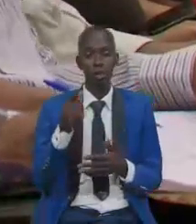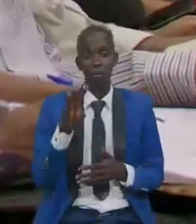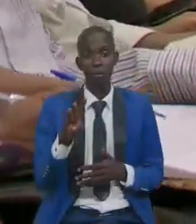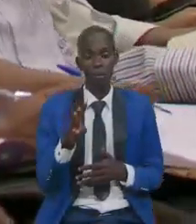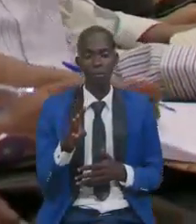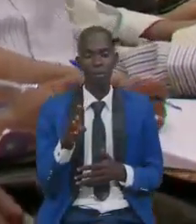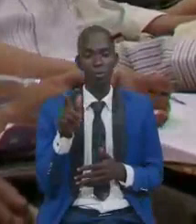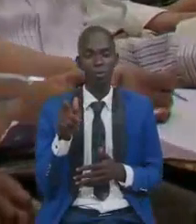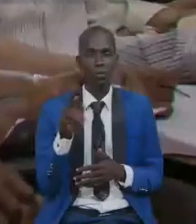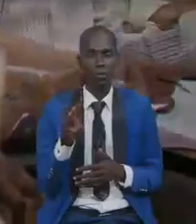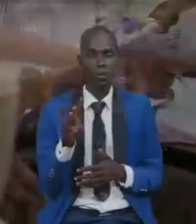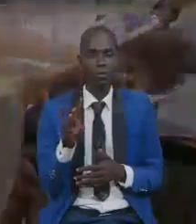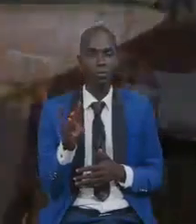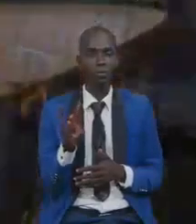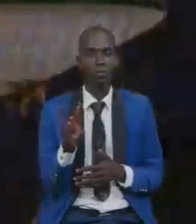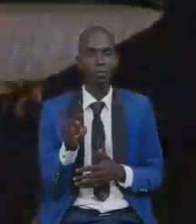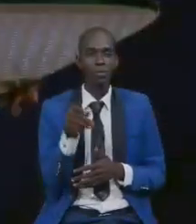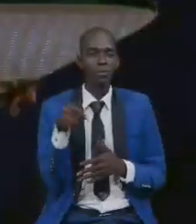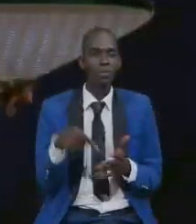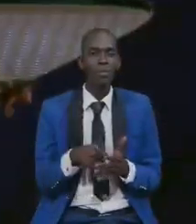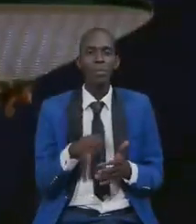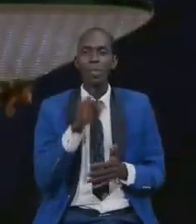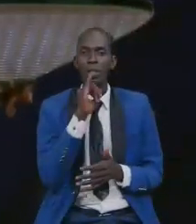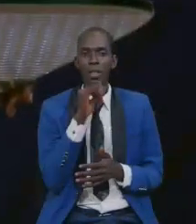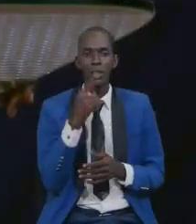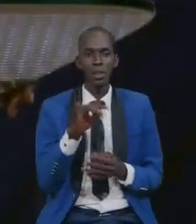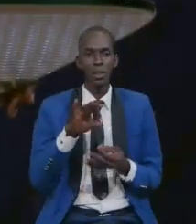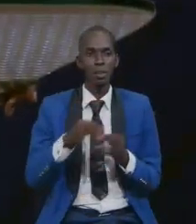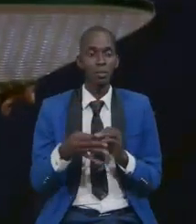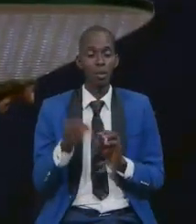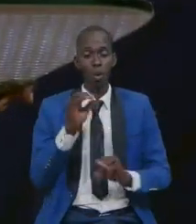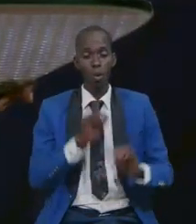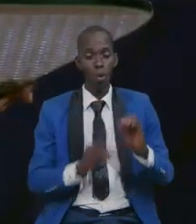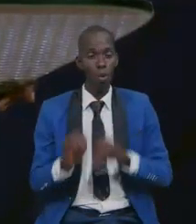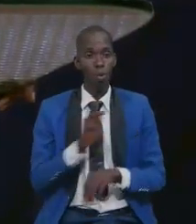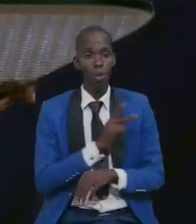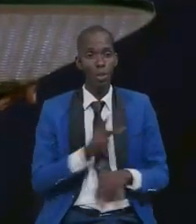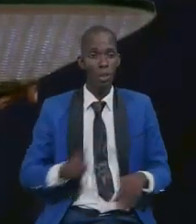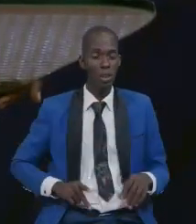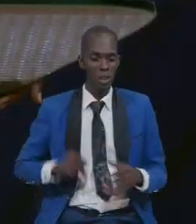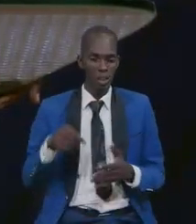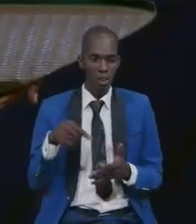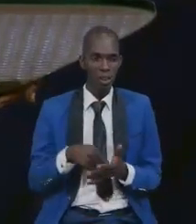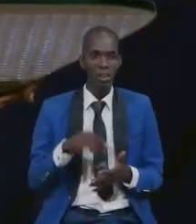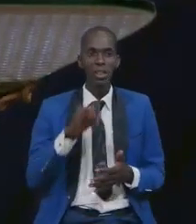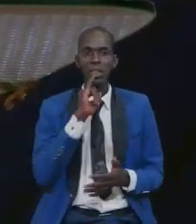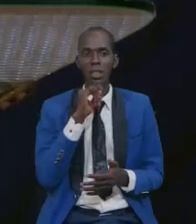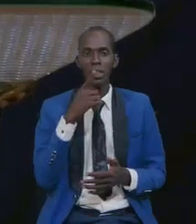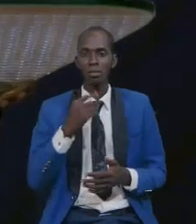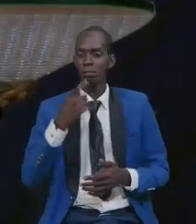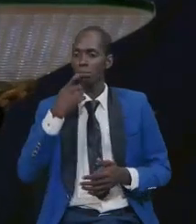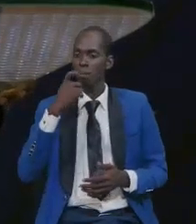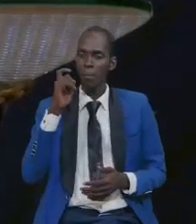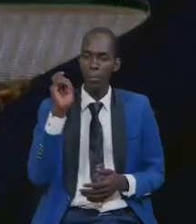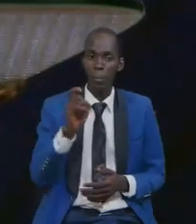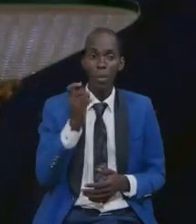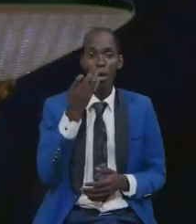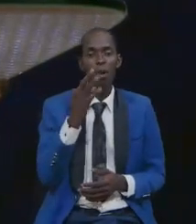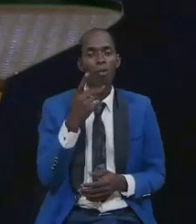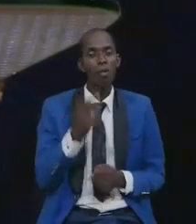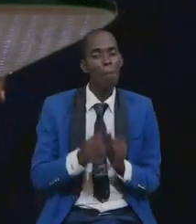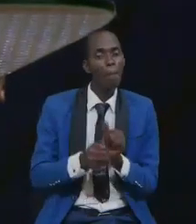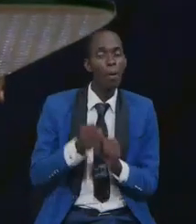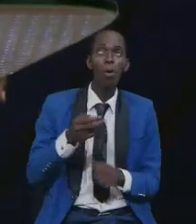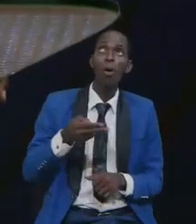verse 24, this is in the interpretation, O king, this is the decree of the Most